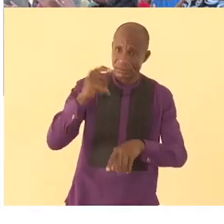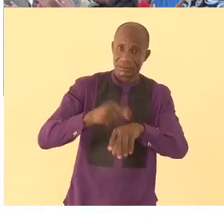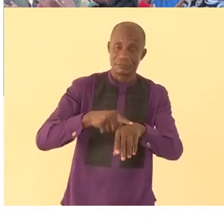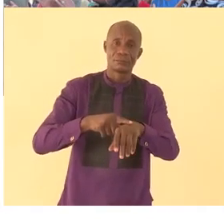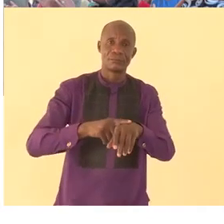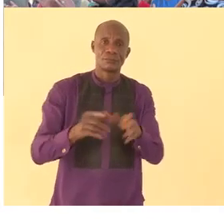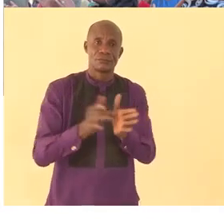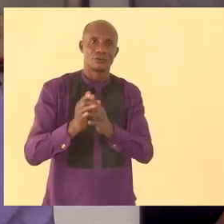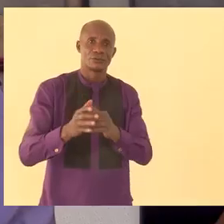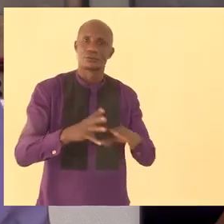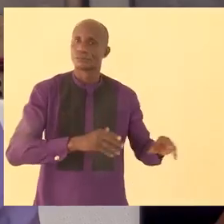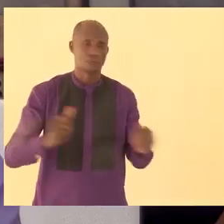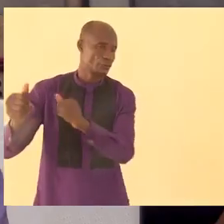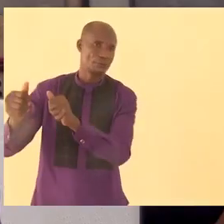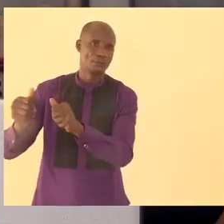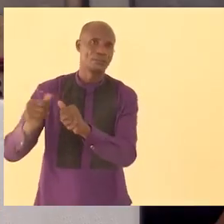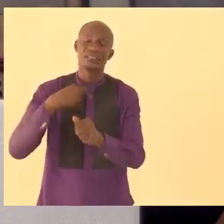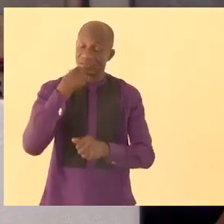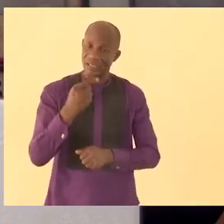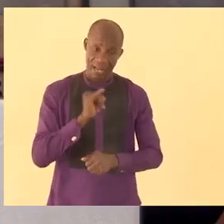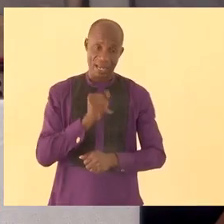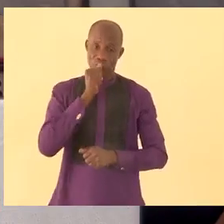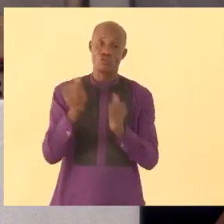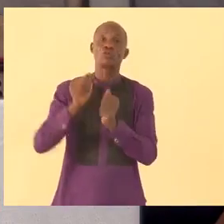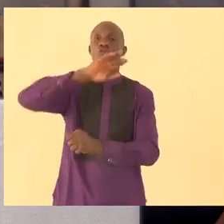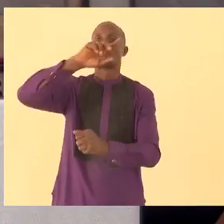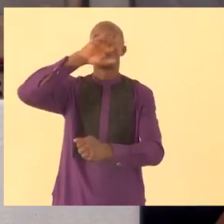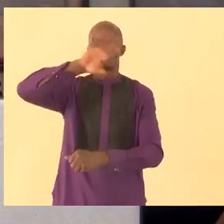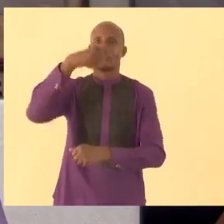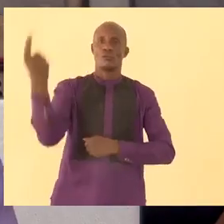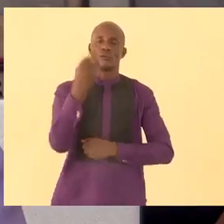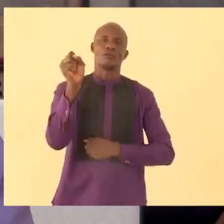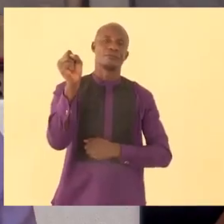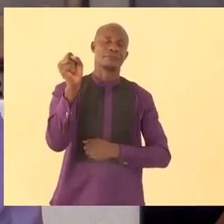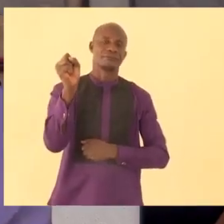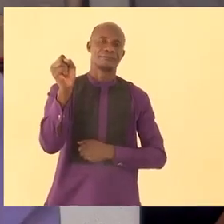leaving his disciples, he says, I am with you always.